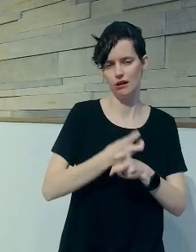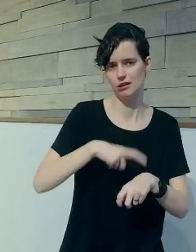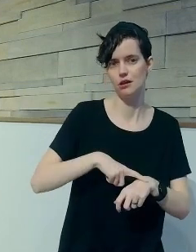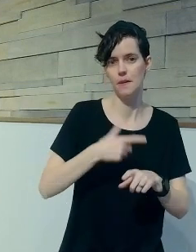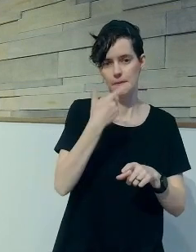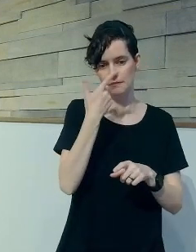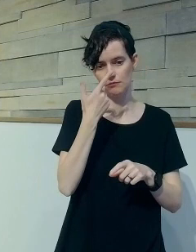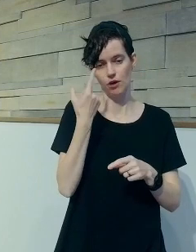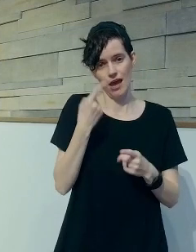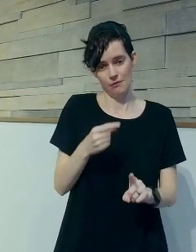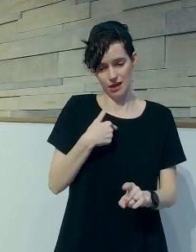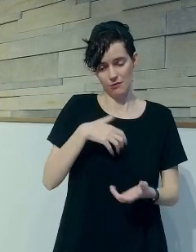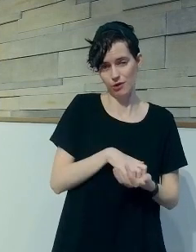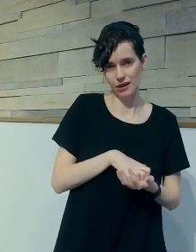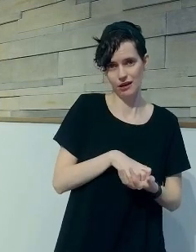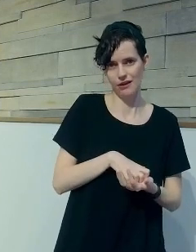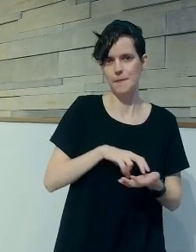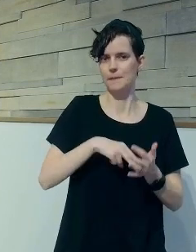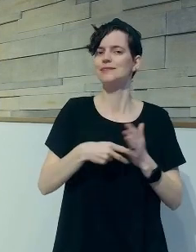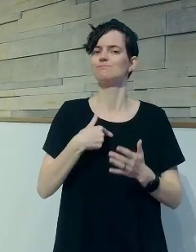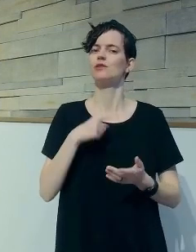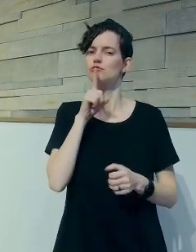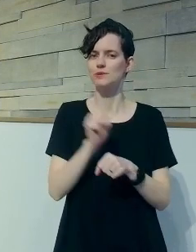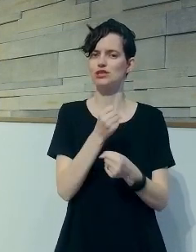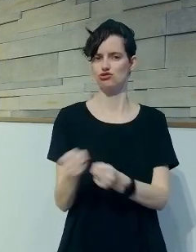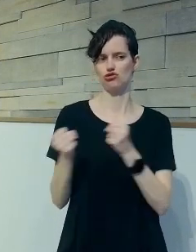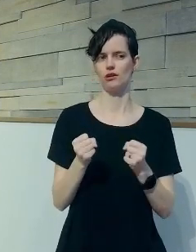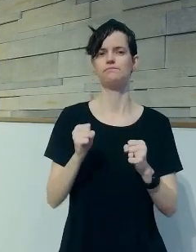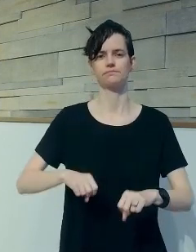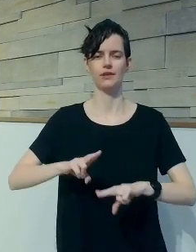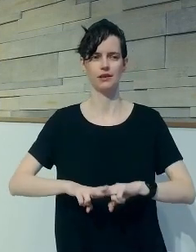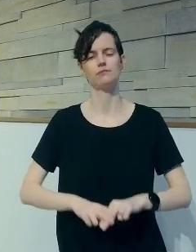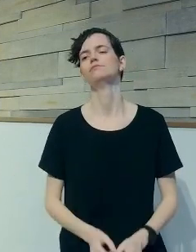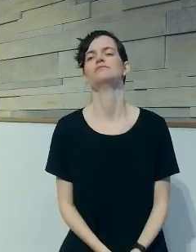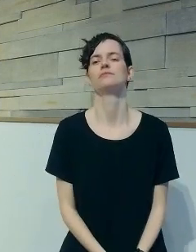weak, then I am strong.'" You may be seated.